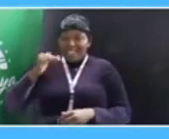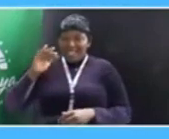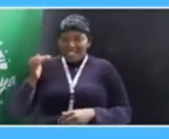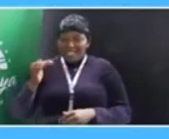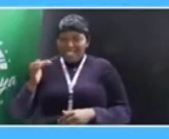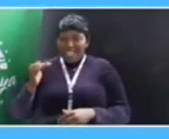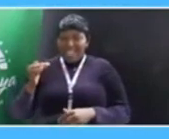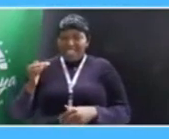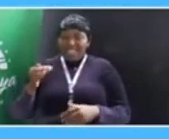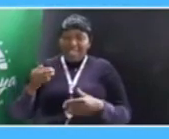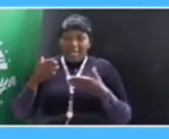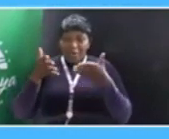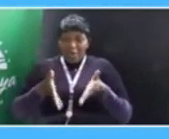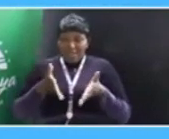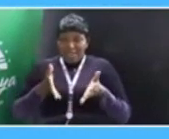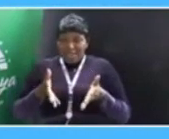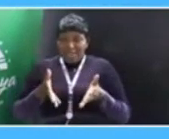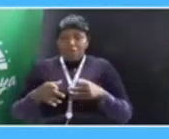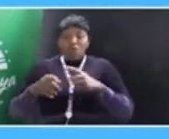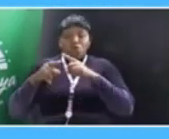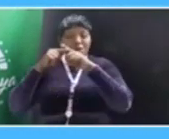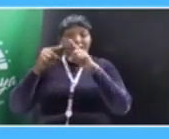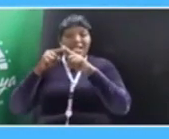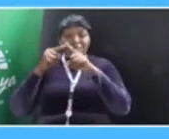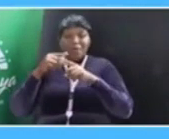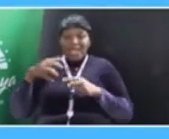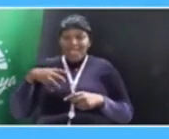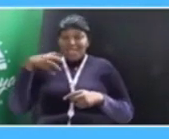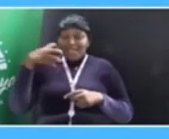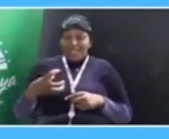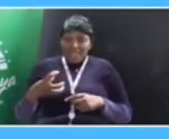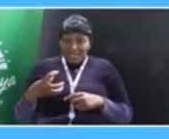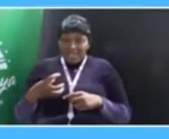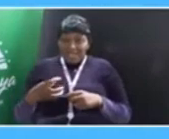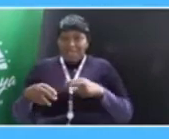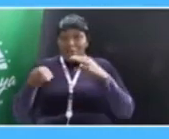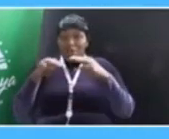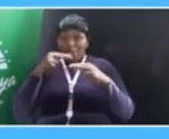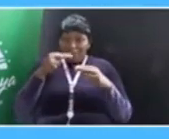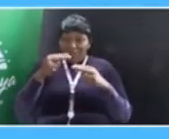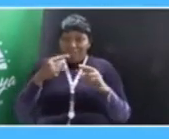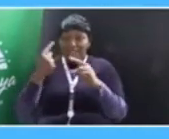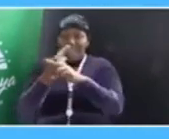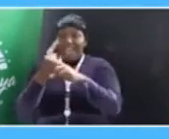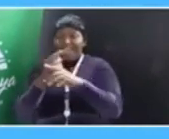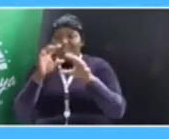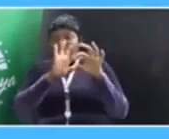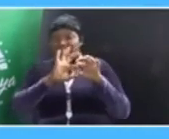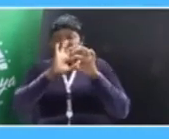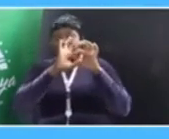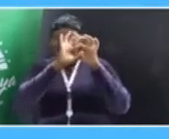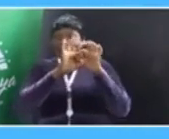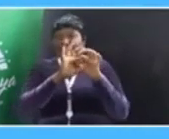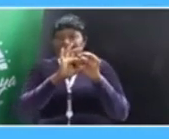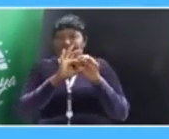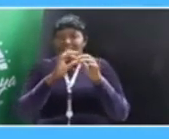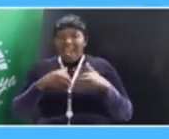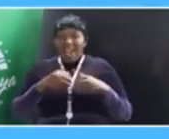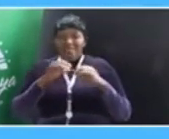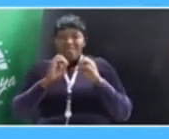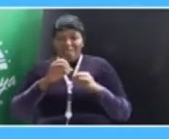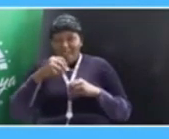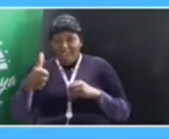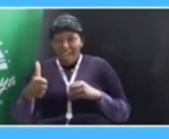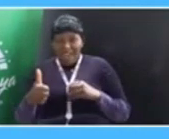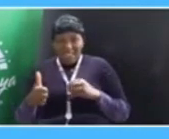sleep, and you will experience the rich hospitality and dynamic culture that Lonely Planet